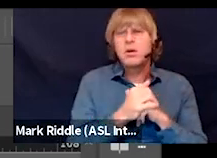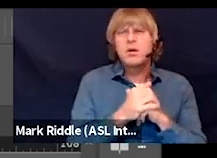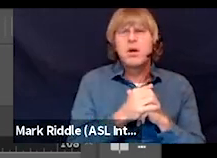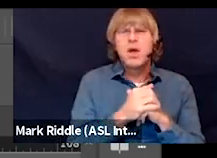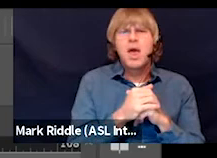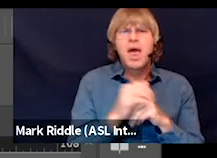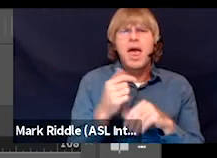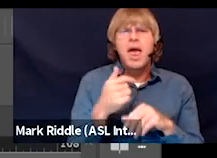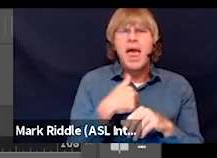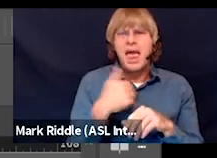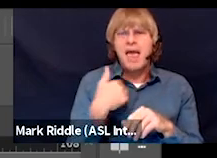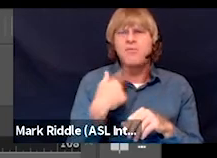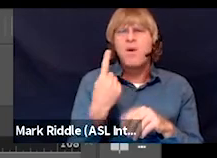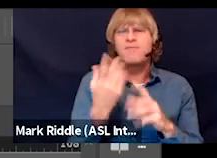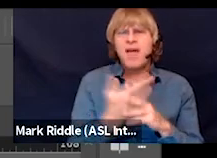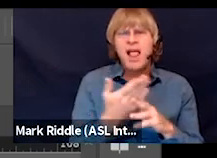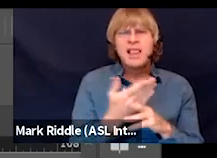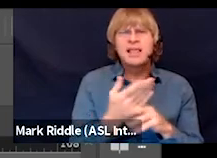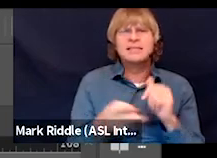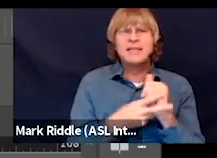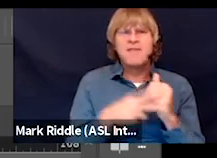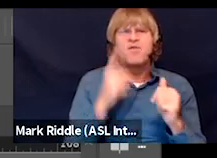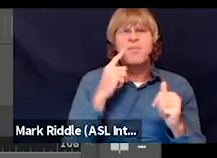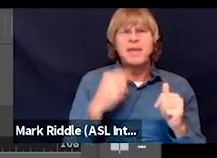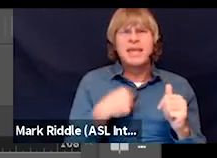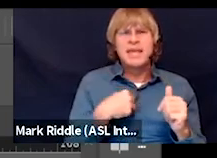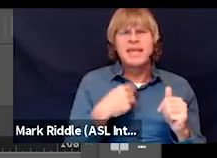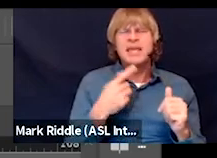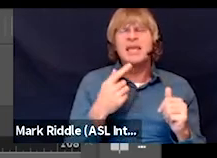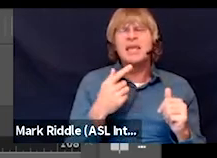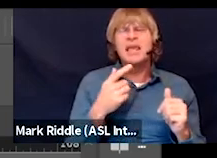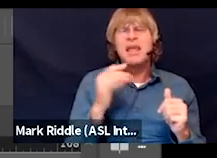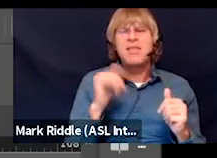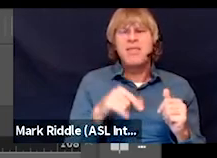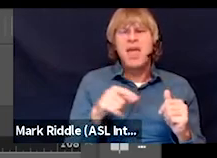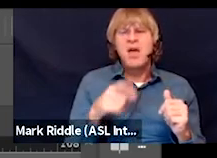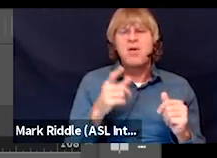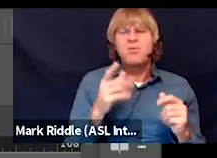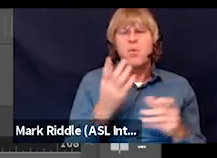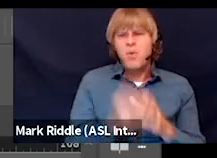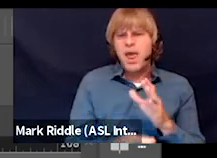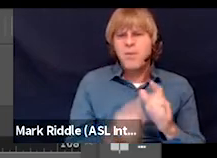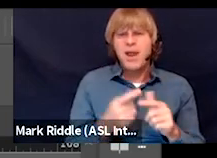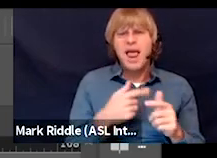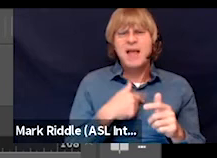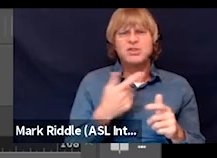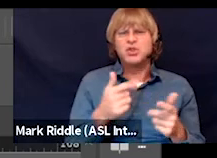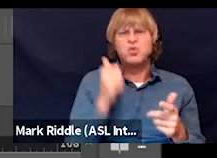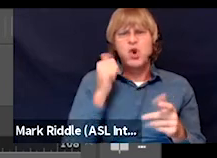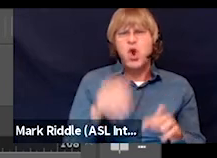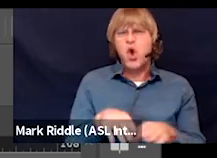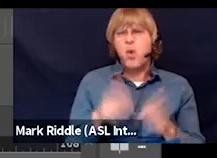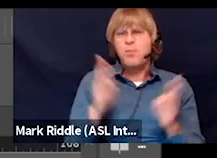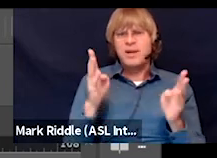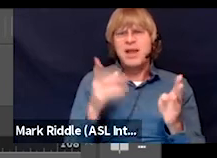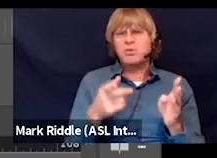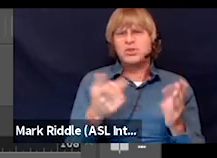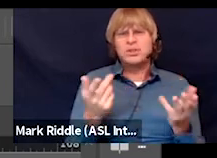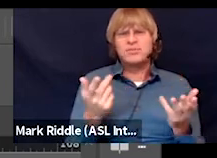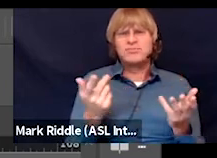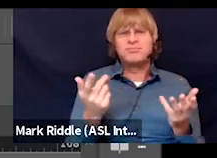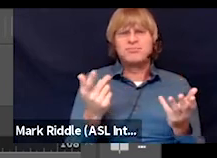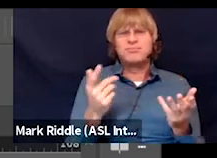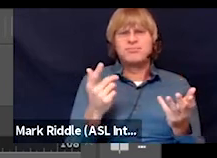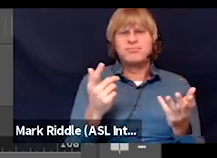I had a file saved for me that way one time when it wouldn't open, and it was like